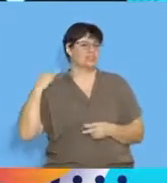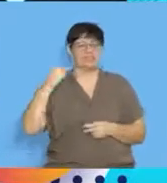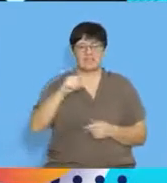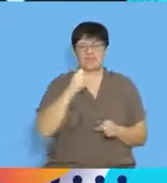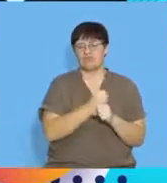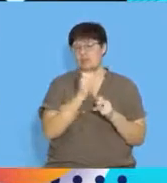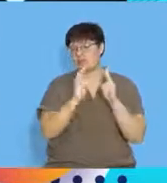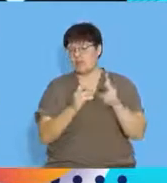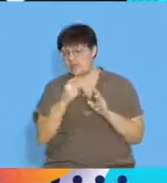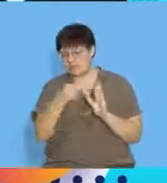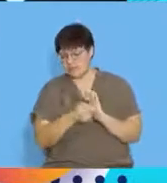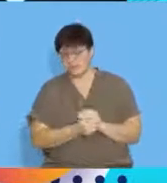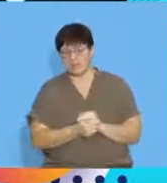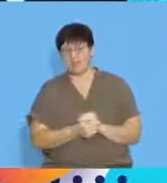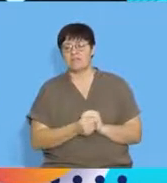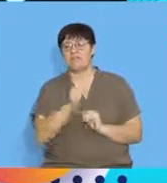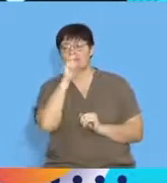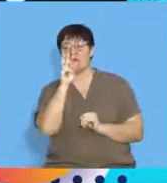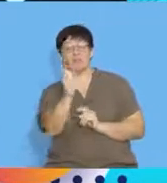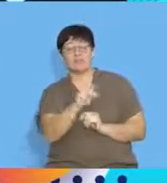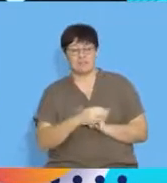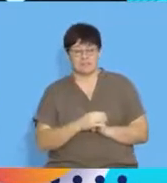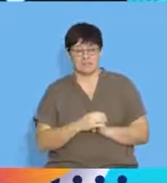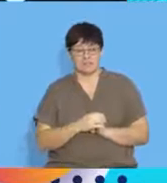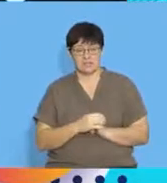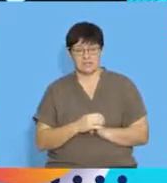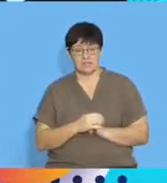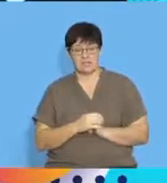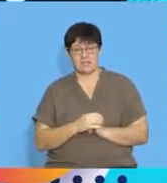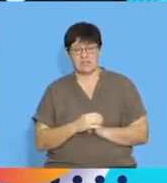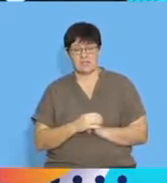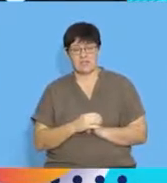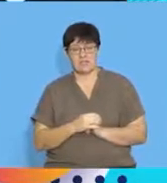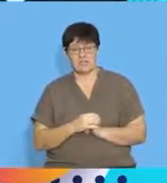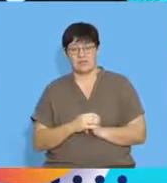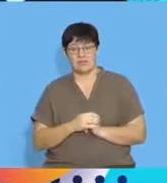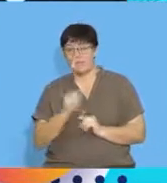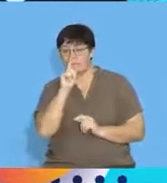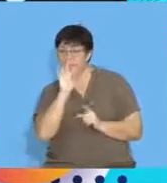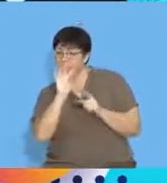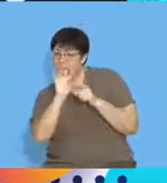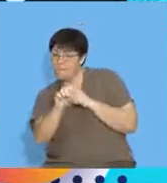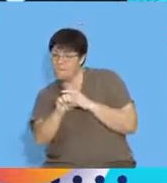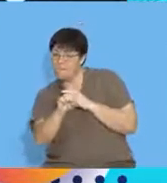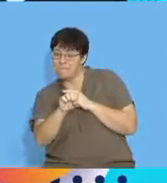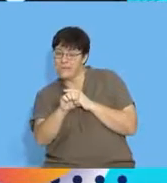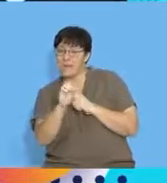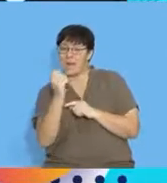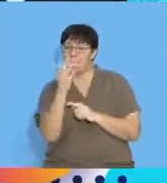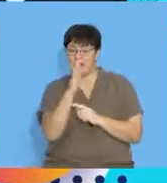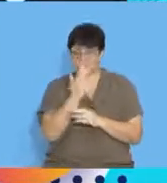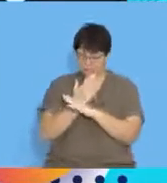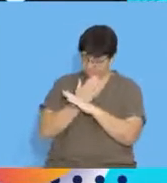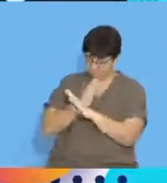syllabus, what you're looking at here is you need to try and find a way to make the plants resistant to